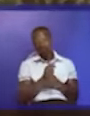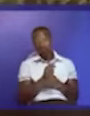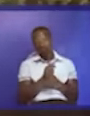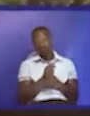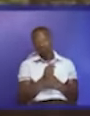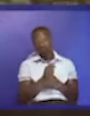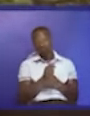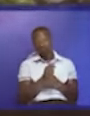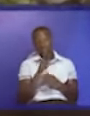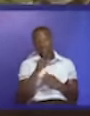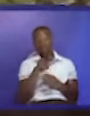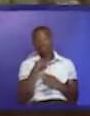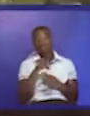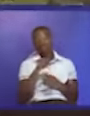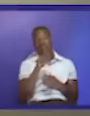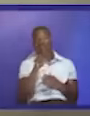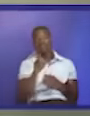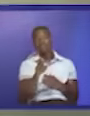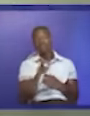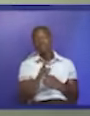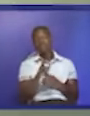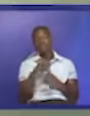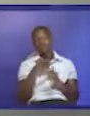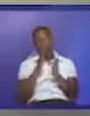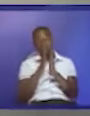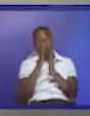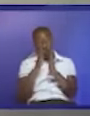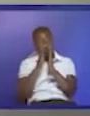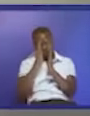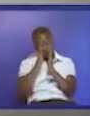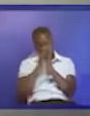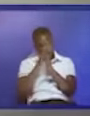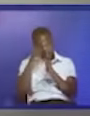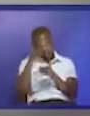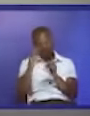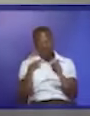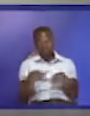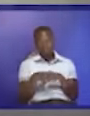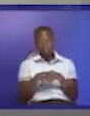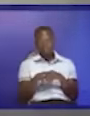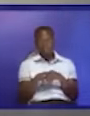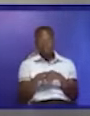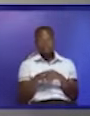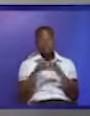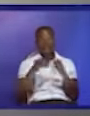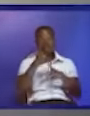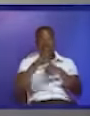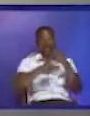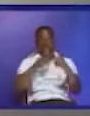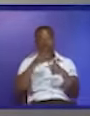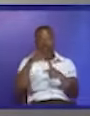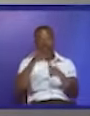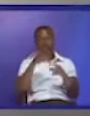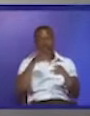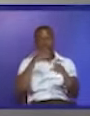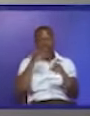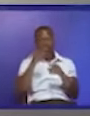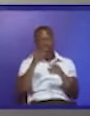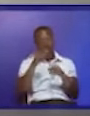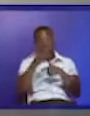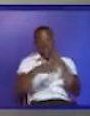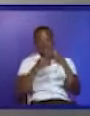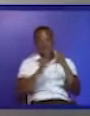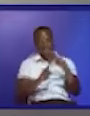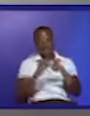Are you a woman of God? That's what. Can I pray for you? Listen, the dimension of grace you will begin to see in your life will surprise